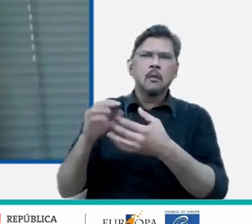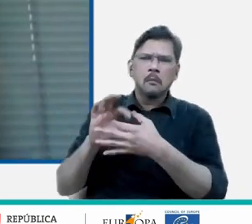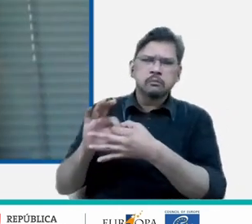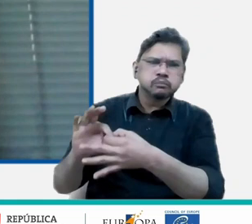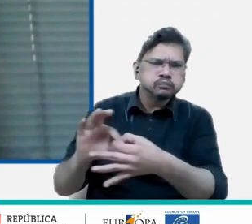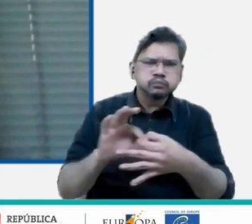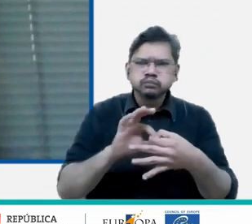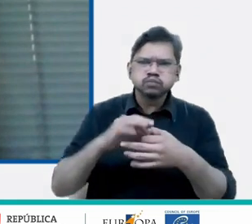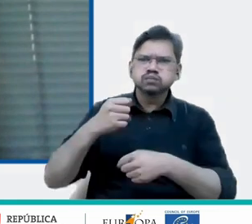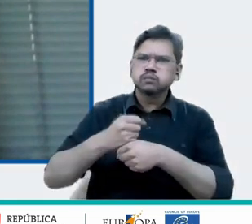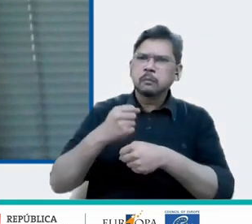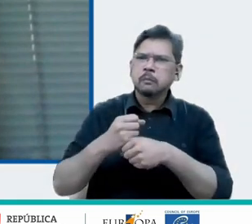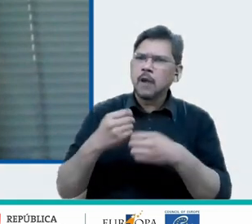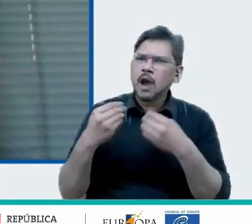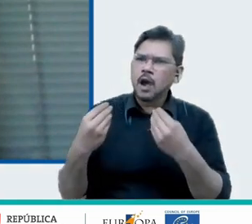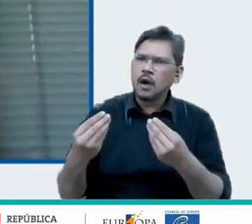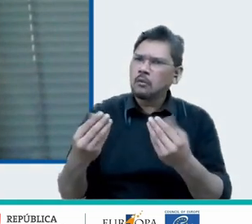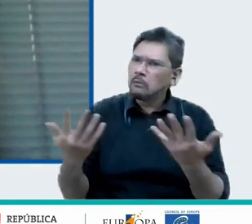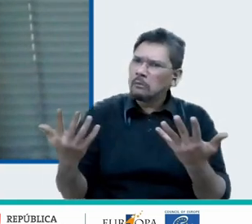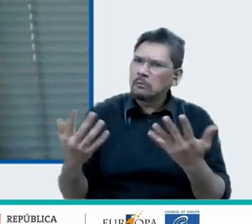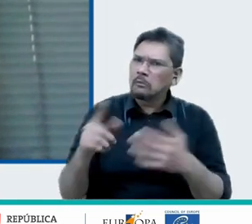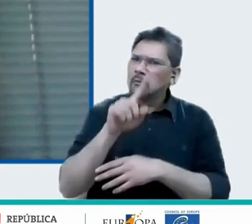Well, thank you for posing the question.